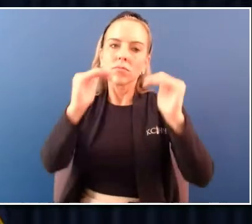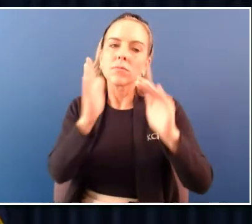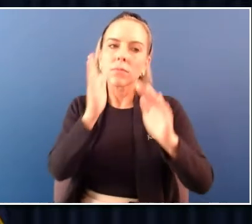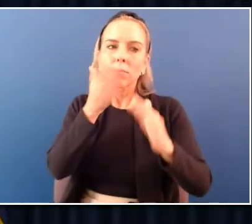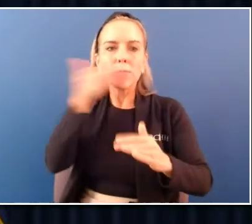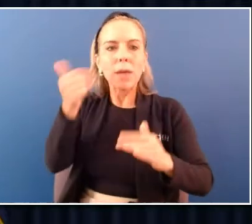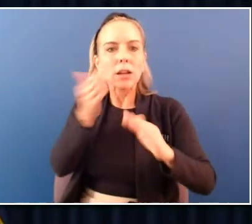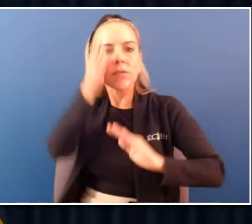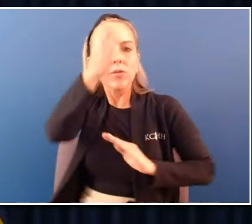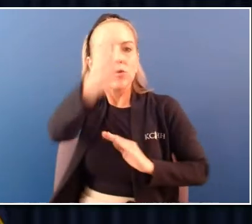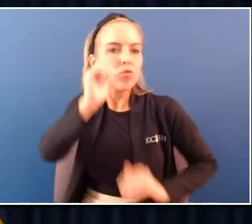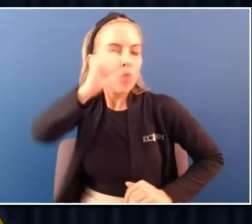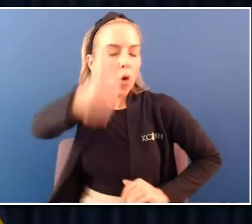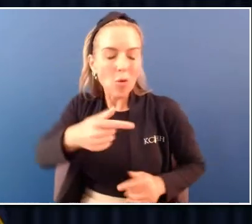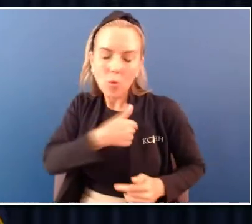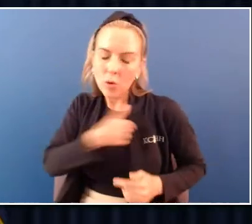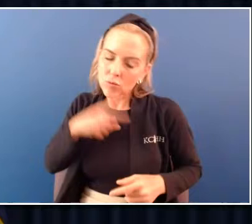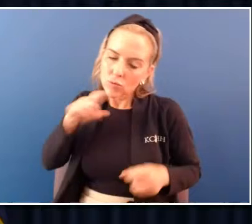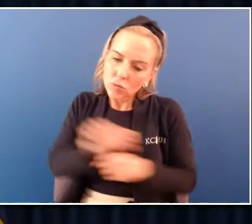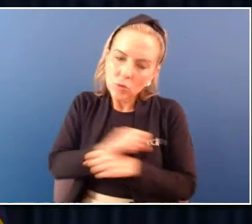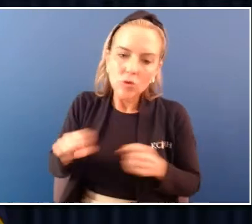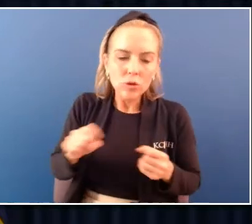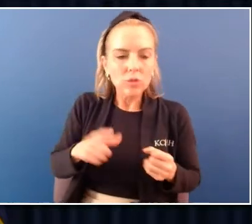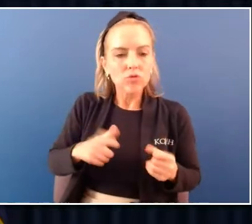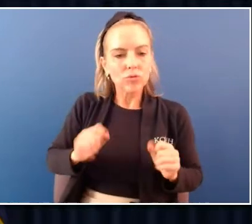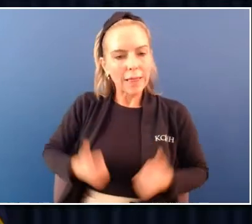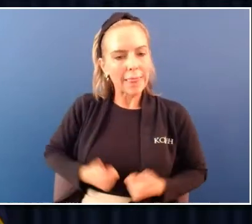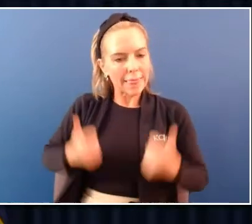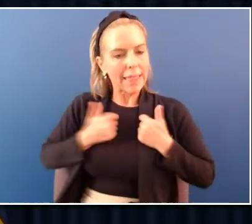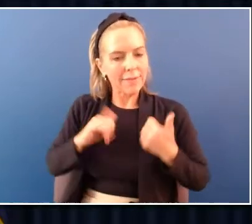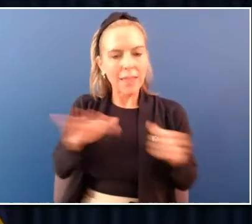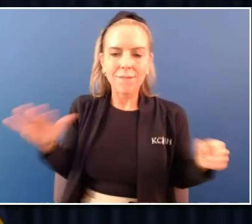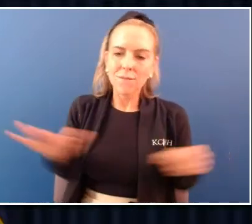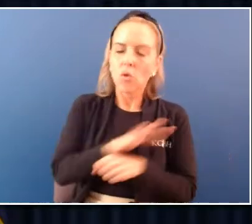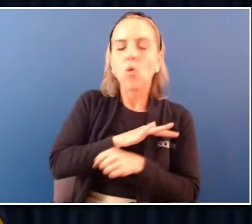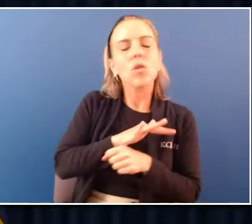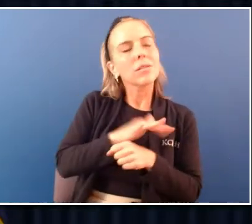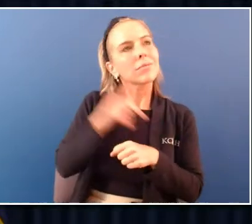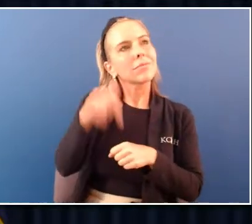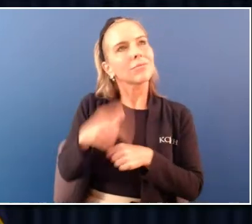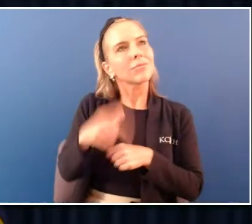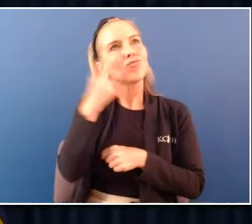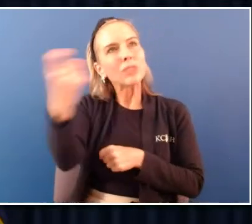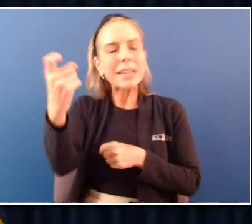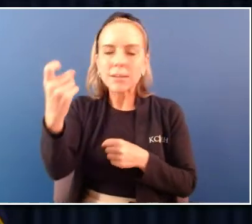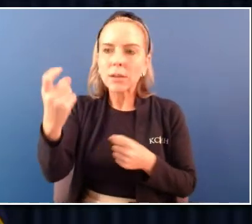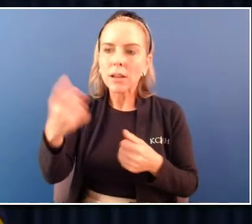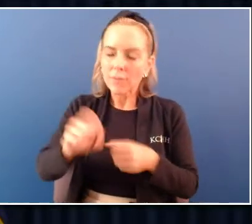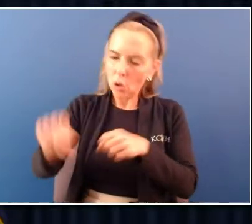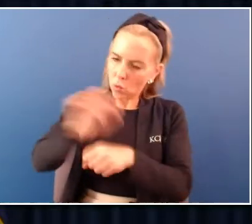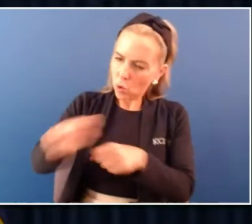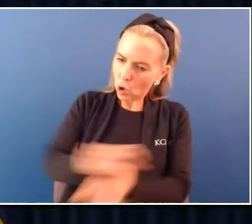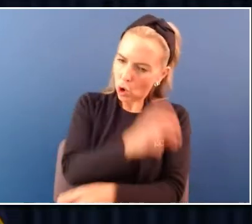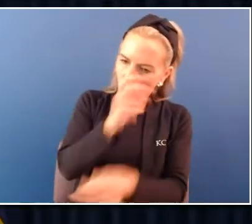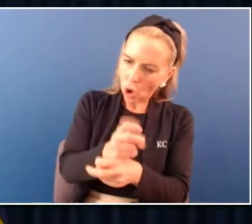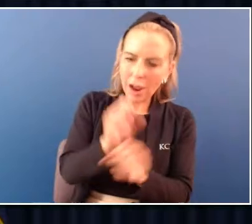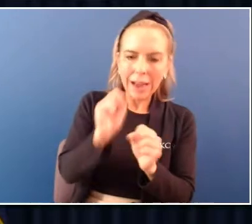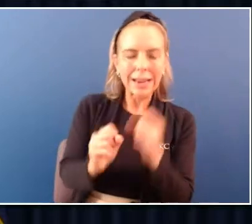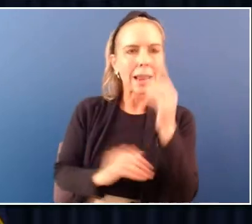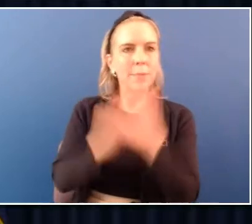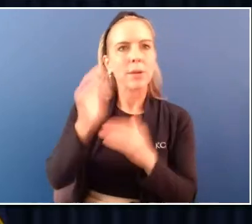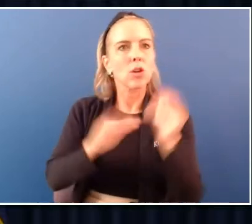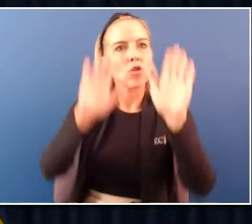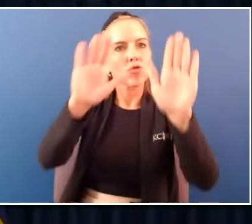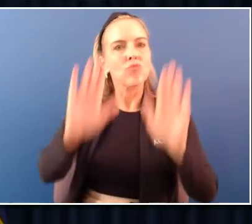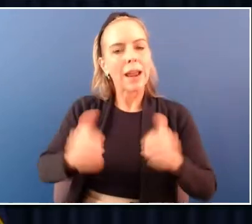that everyone should be able to live out that full American dream, where if they work hard, they can build a great life for